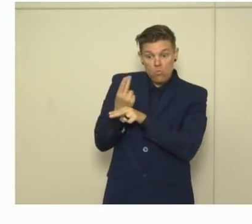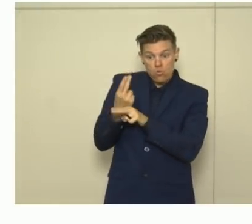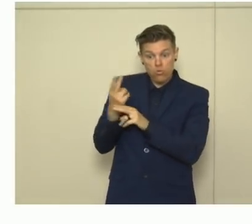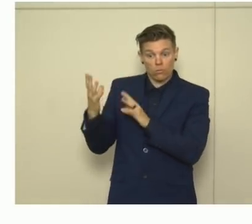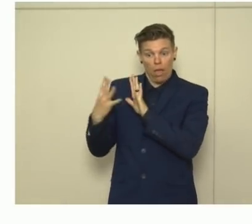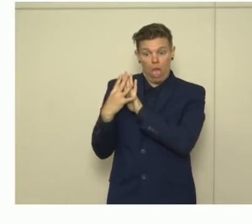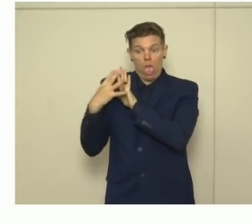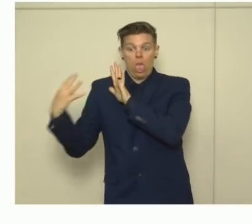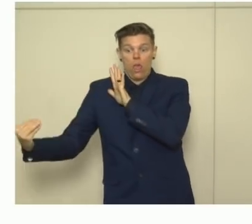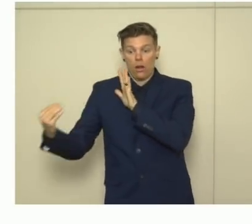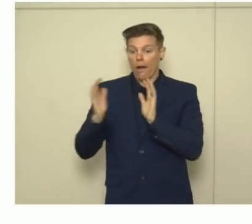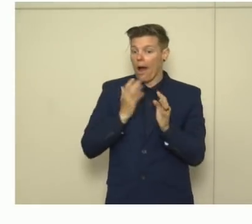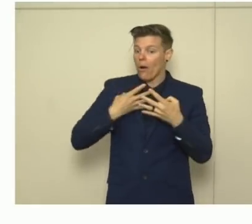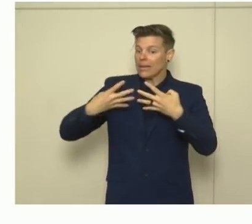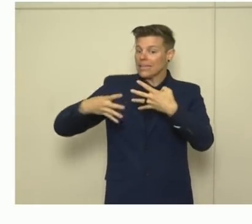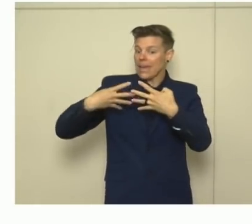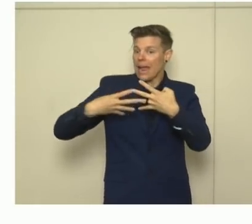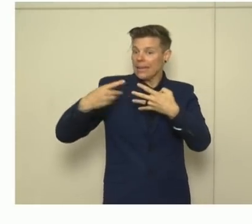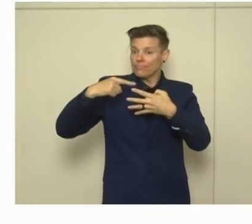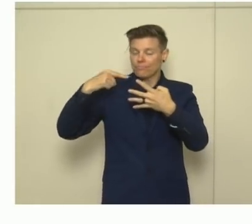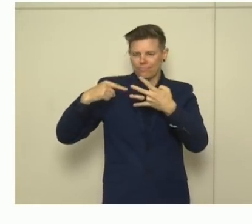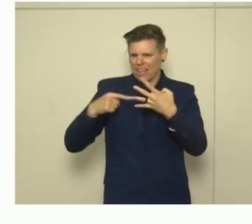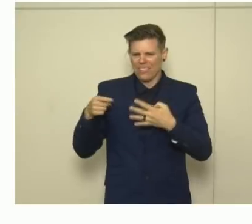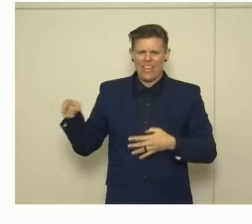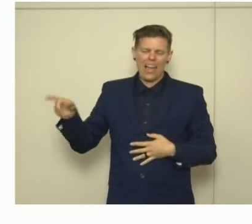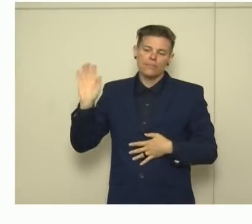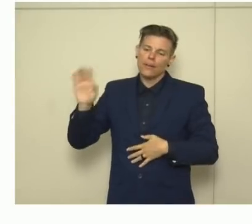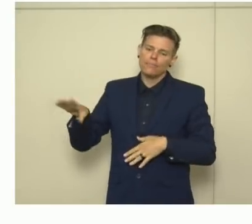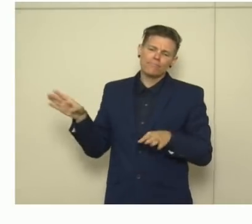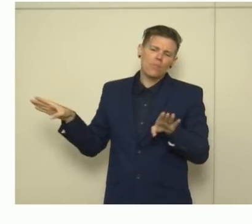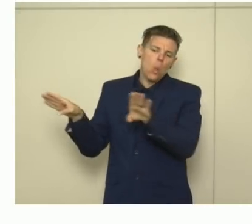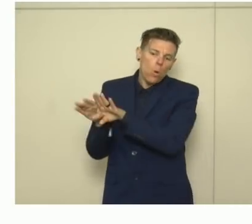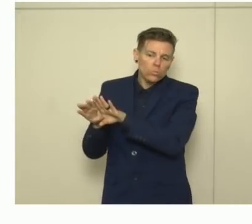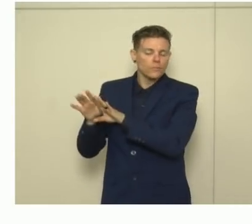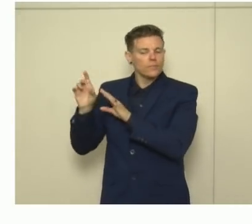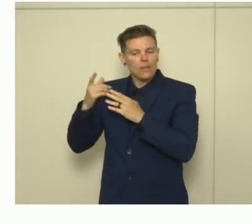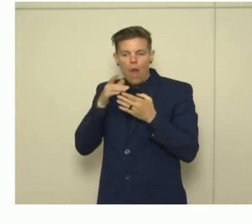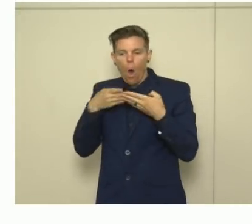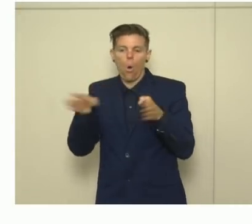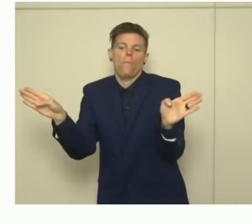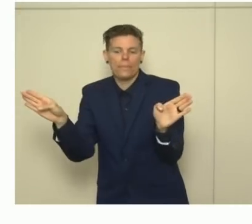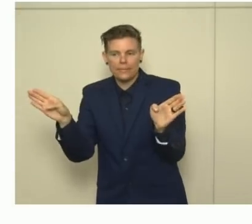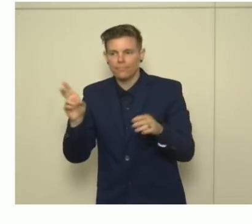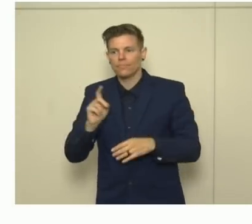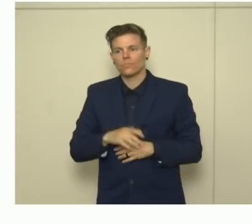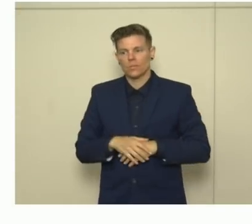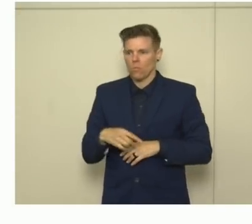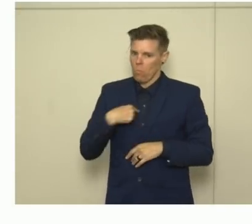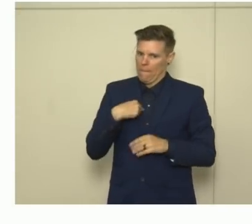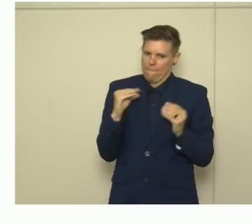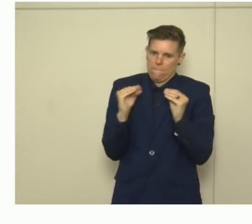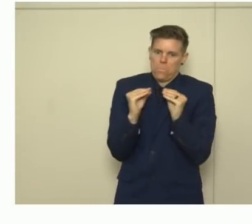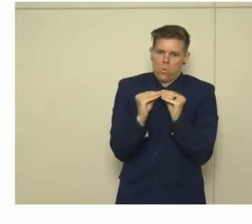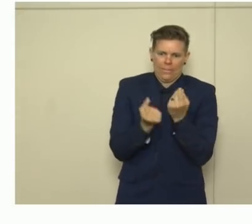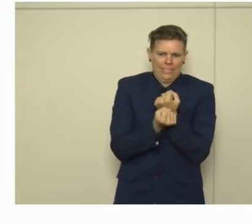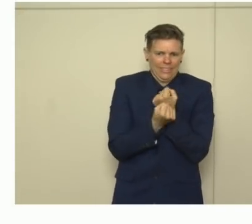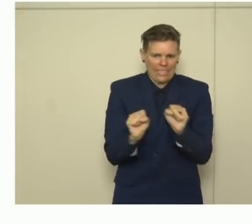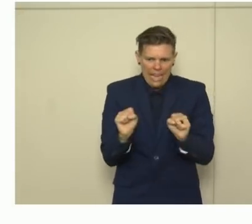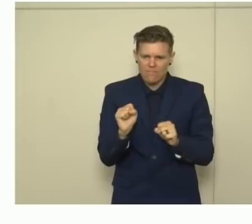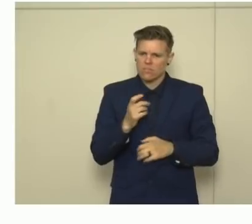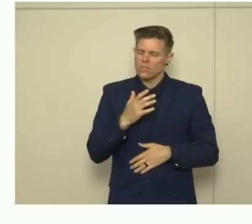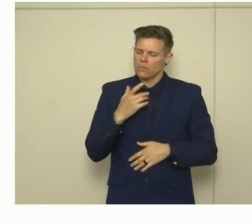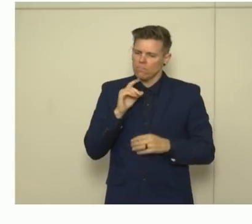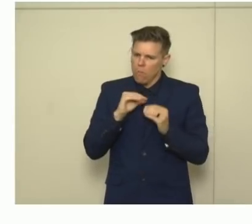did. And we are in a much safer place than any of those folks. So we will be doing